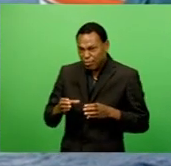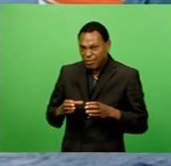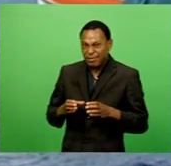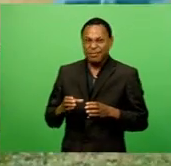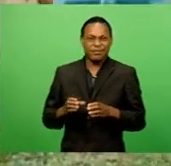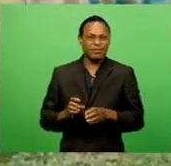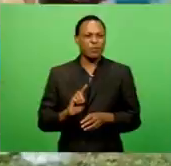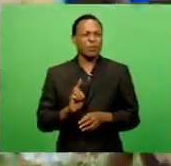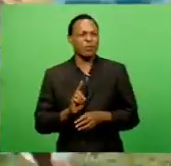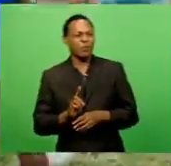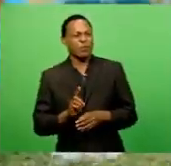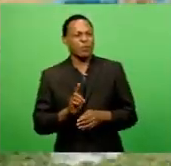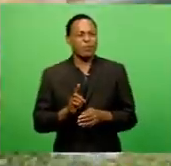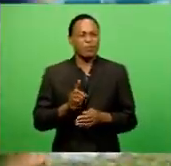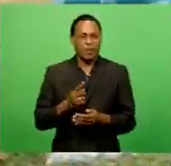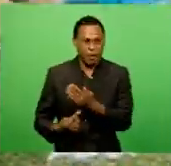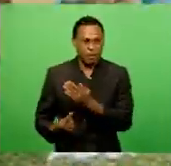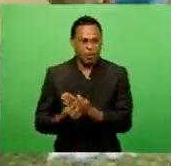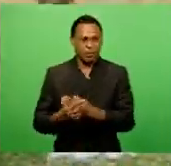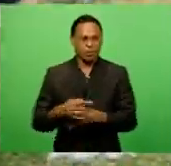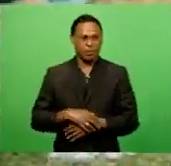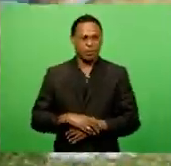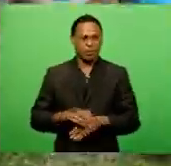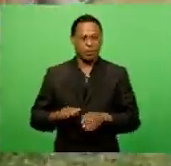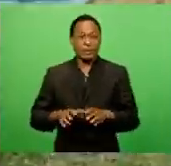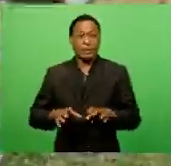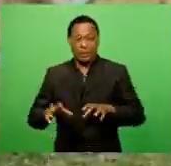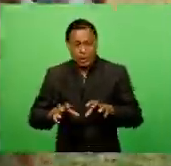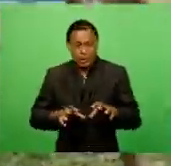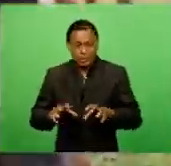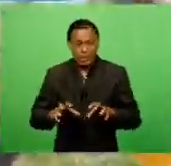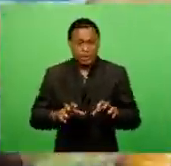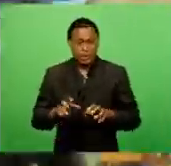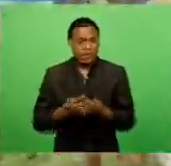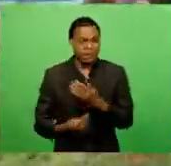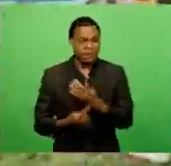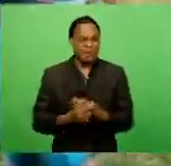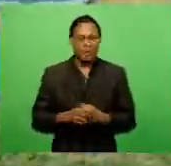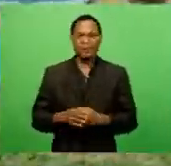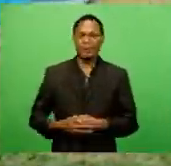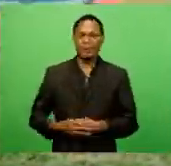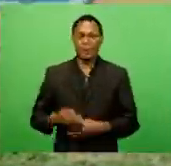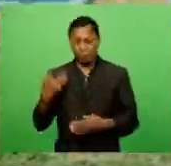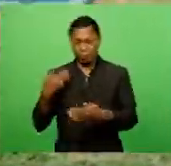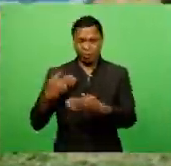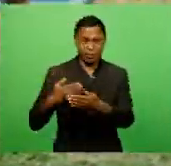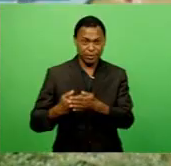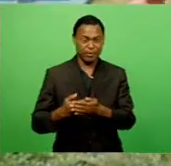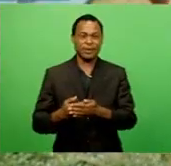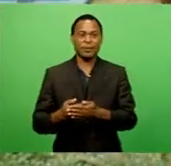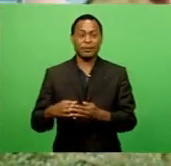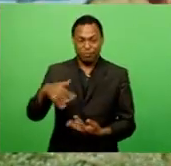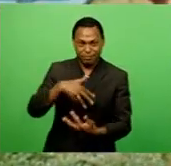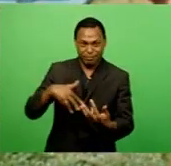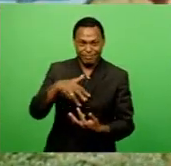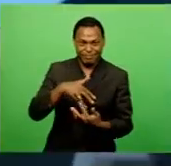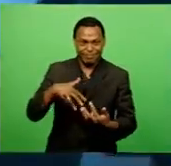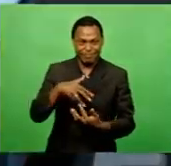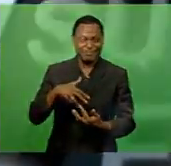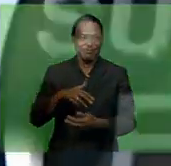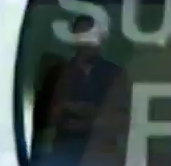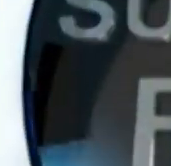responses, the most recent being the current response to the damage caused by tropical cyclone Yasa. Kritika Kumar, FBC